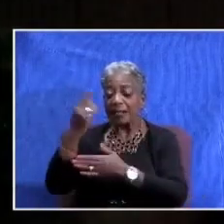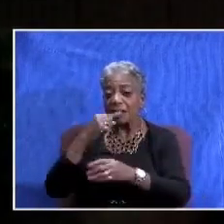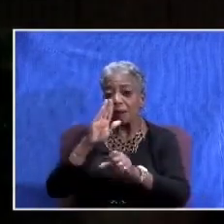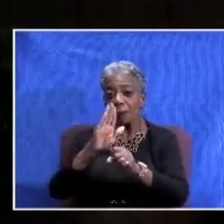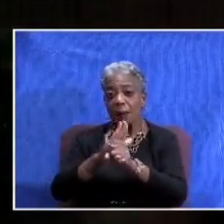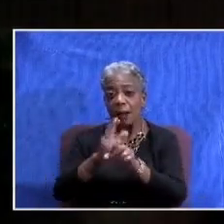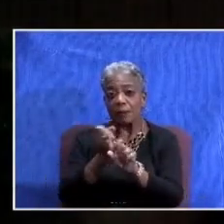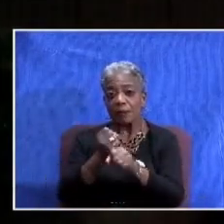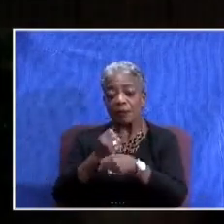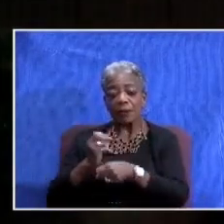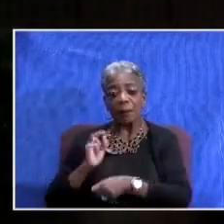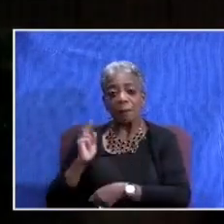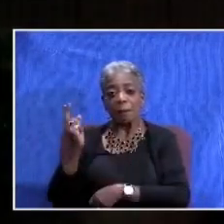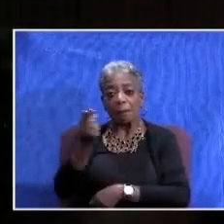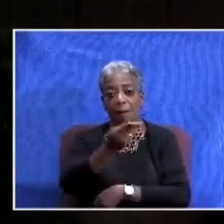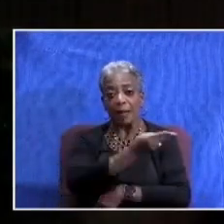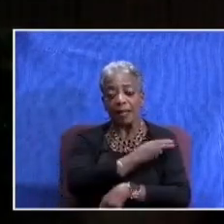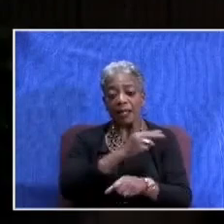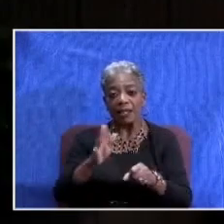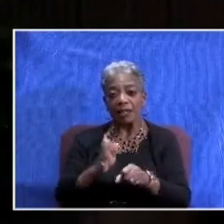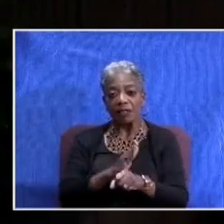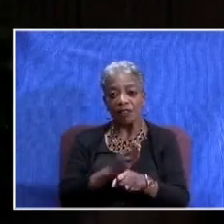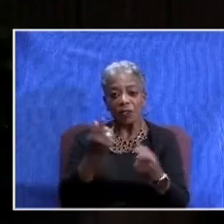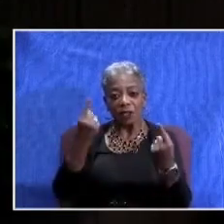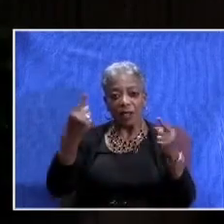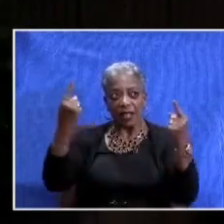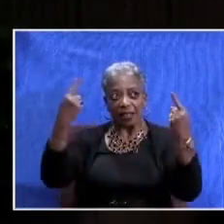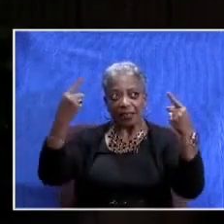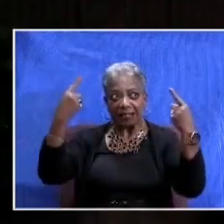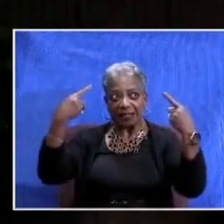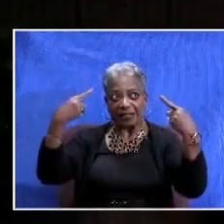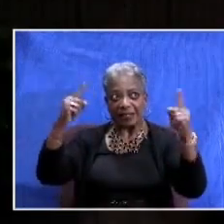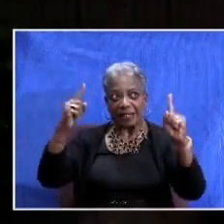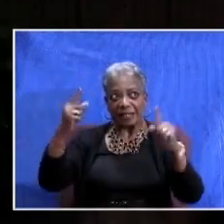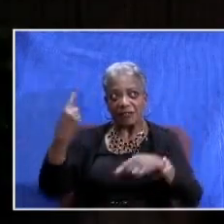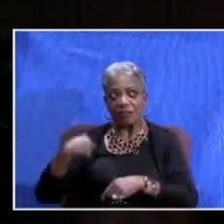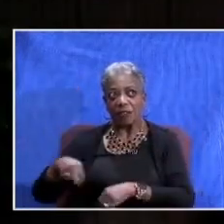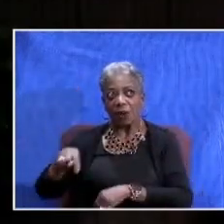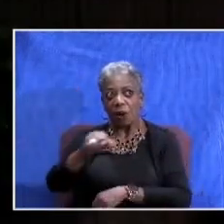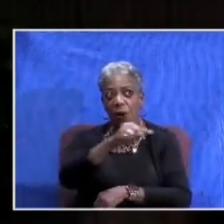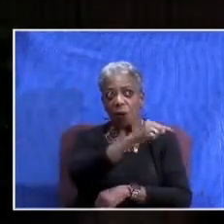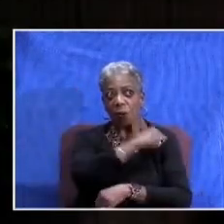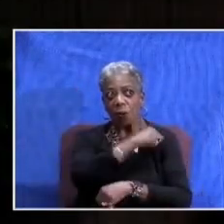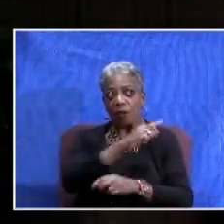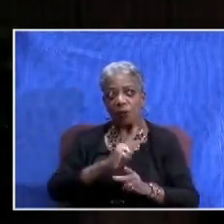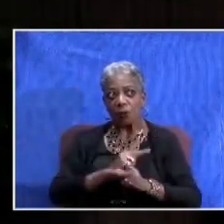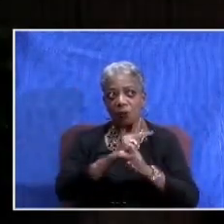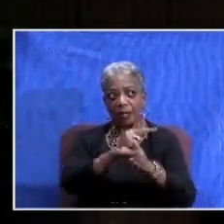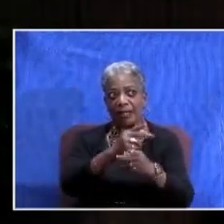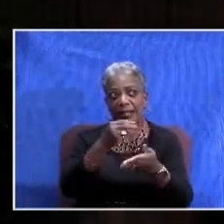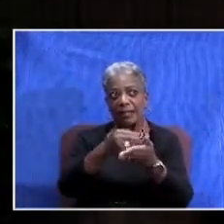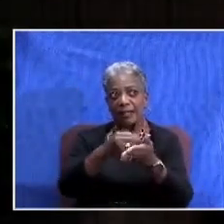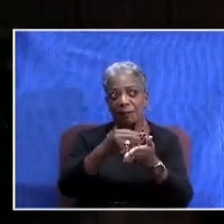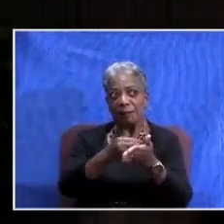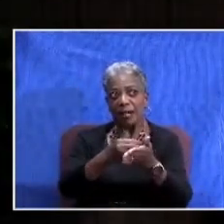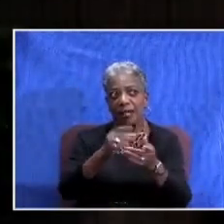teachings that I'm giving you today. You will lend money to many nations. You won't have to borrow. You will rule many nations, but they won't rule